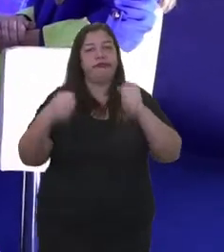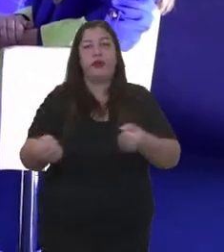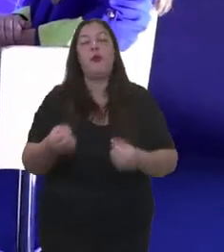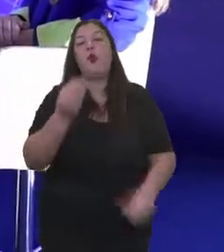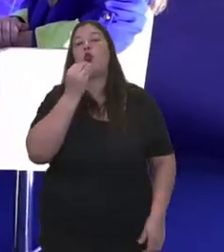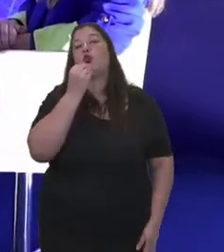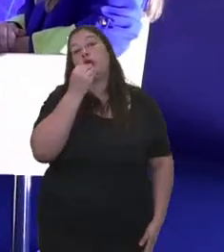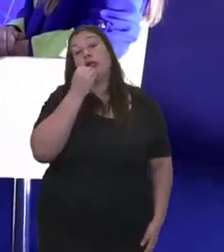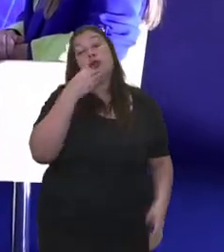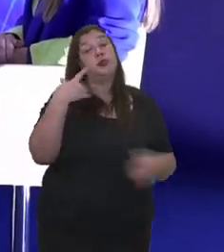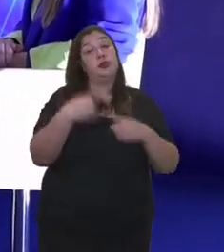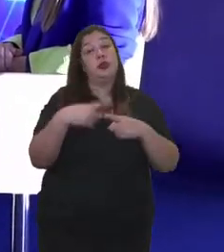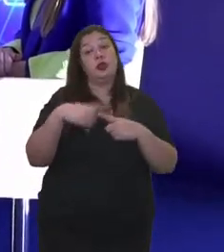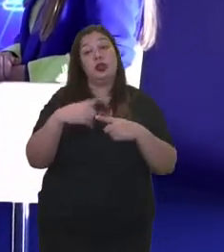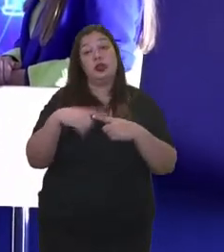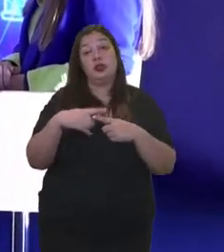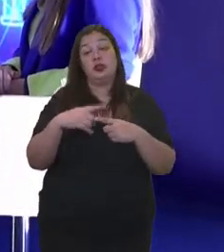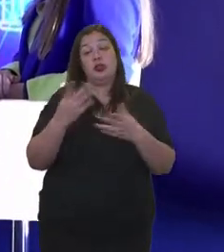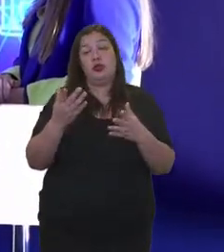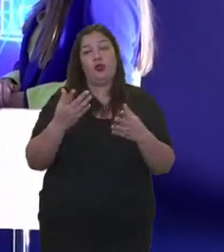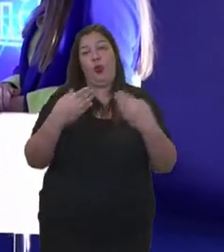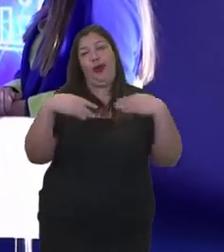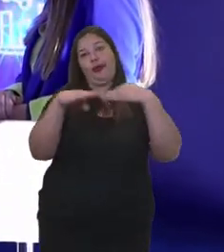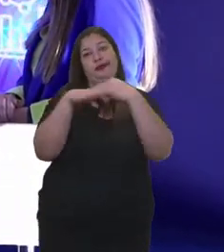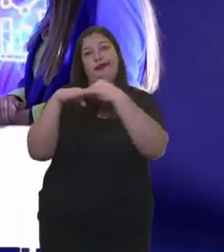be dealt with must be the same opportunity. Otherwise,